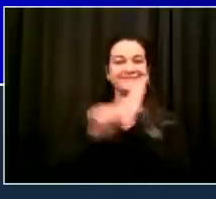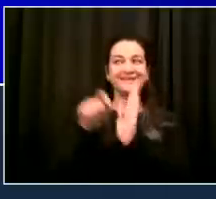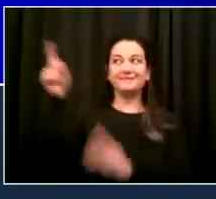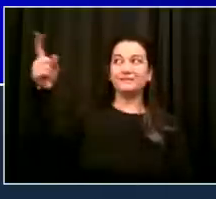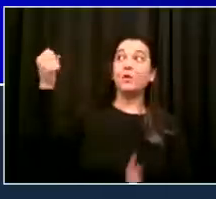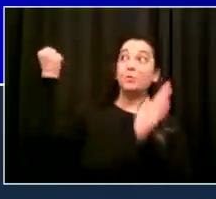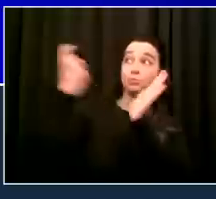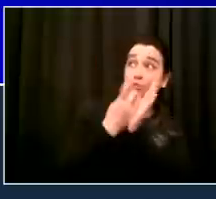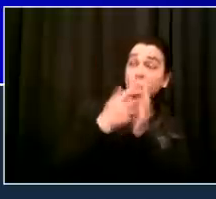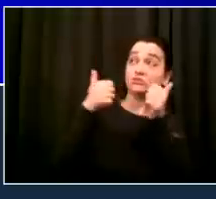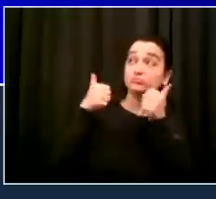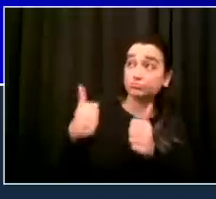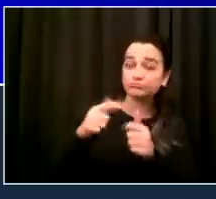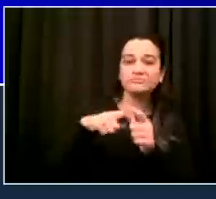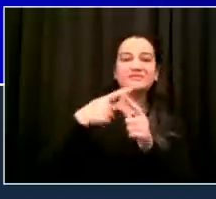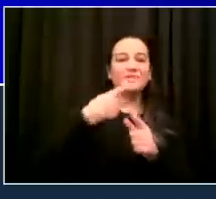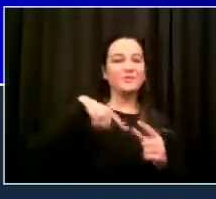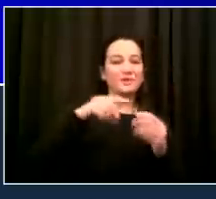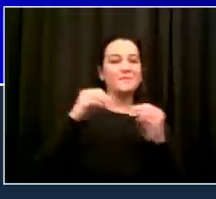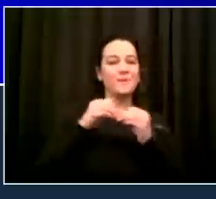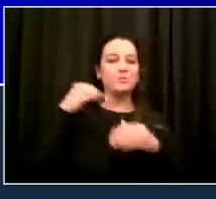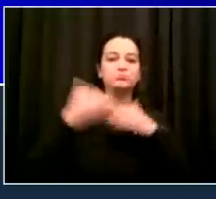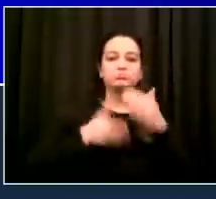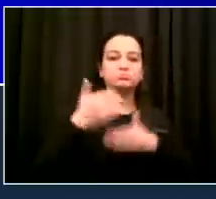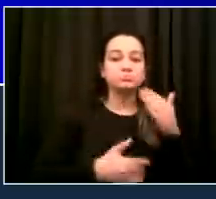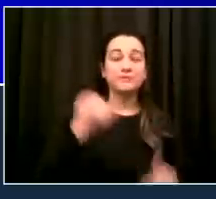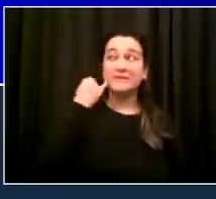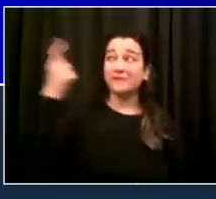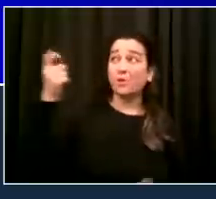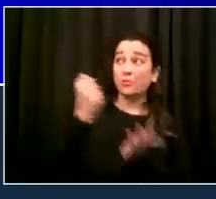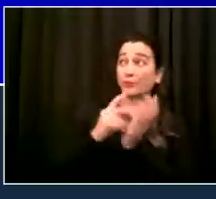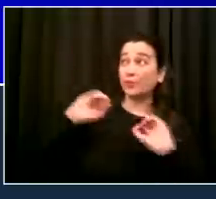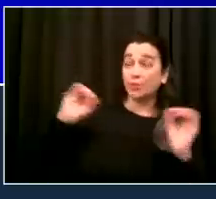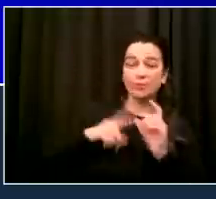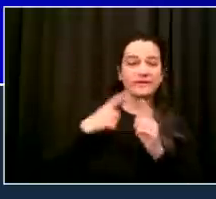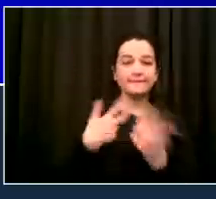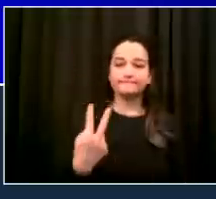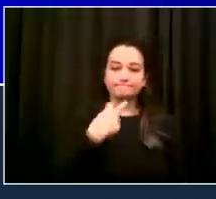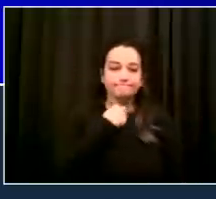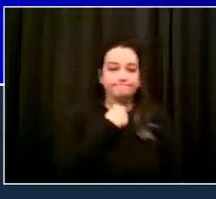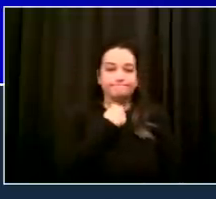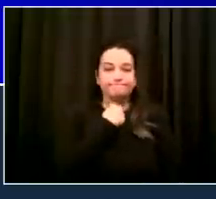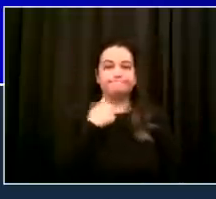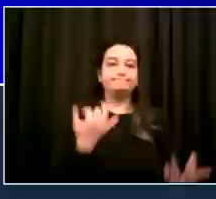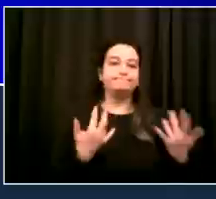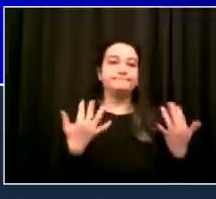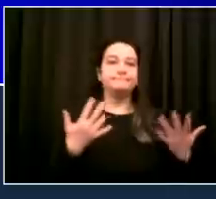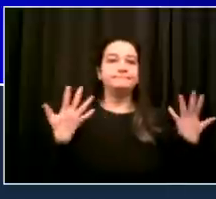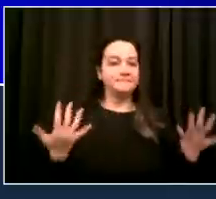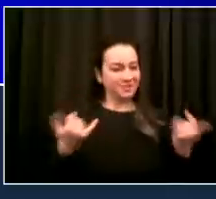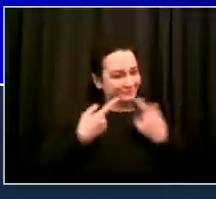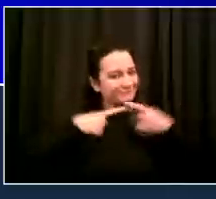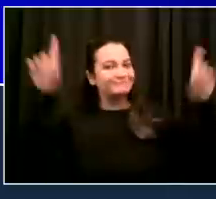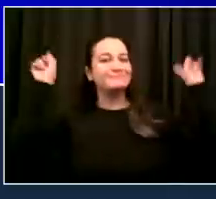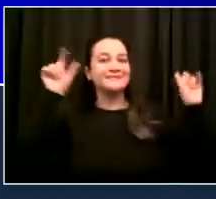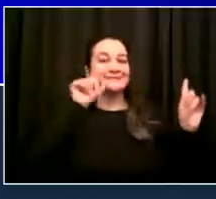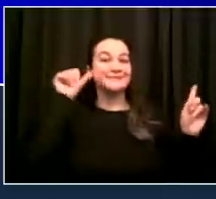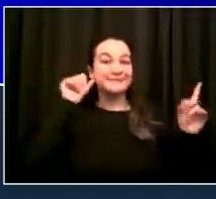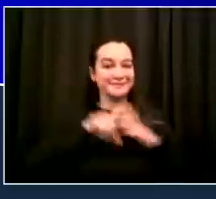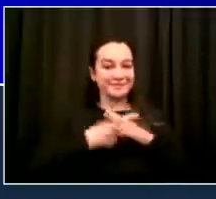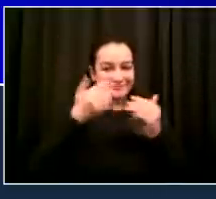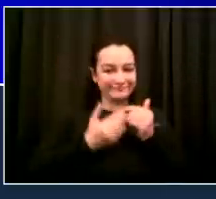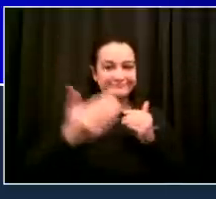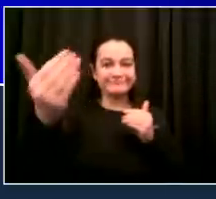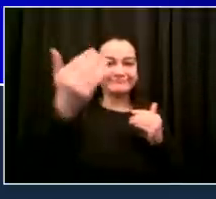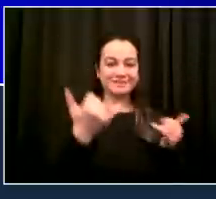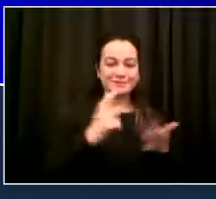boroughs. I want to give you an update that in that category 1B that we fought to have the right to use, all the folks who